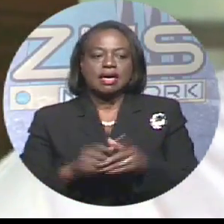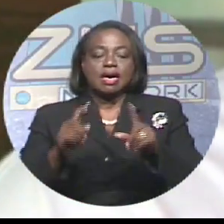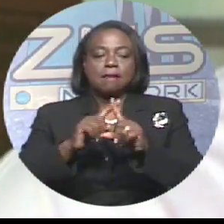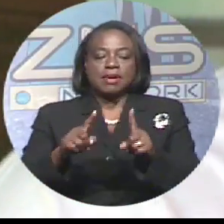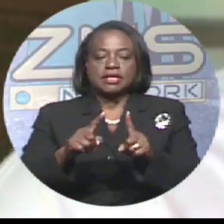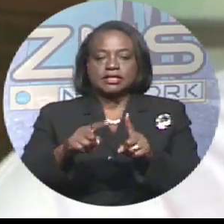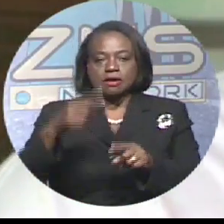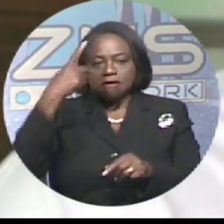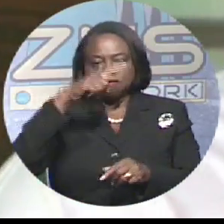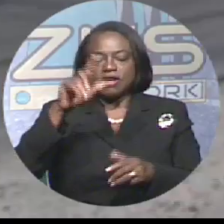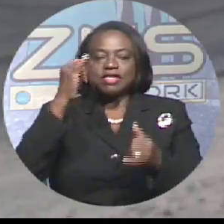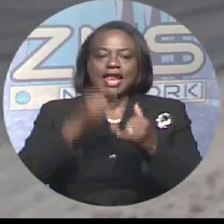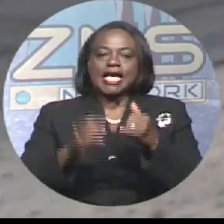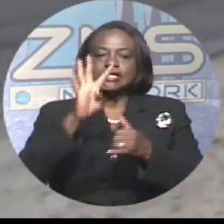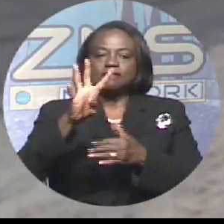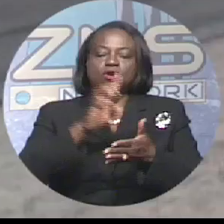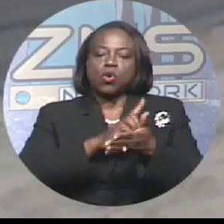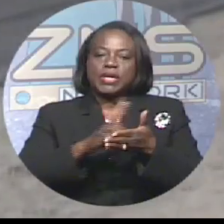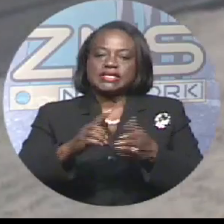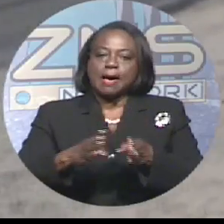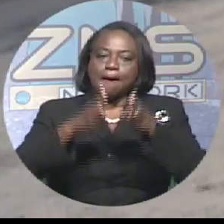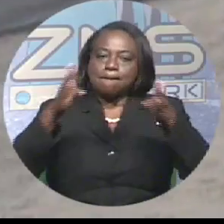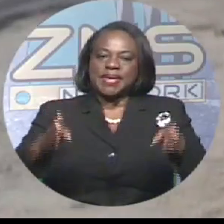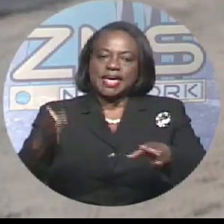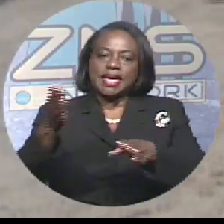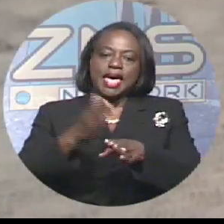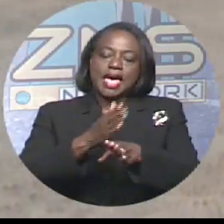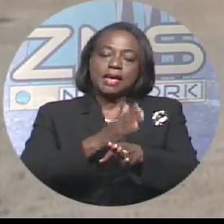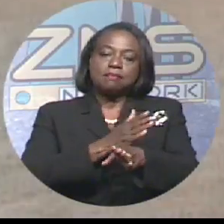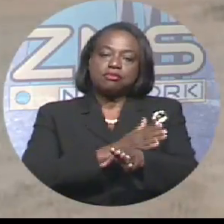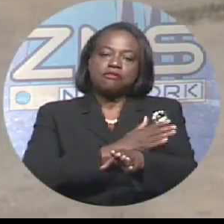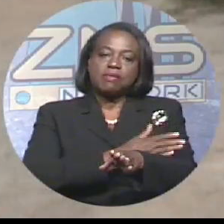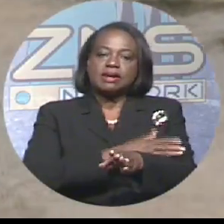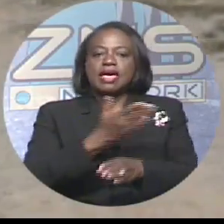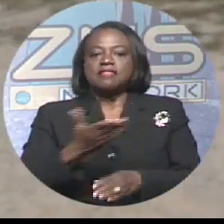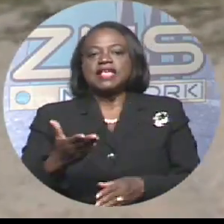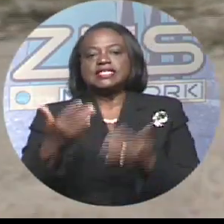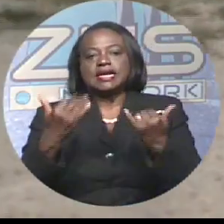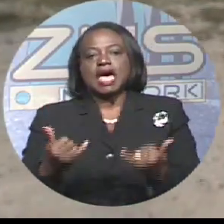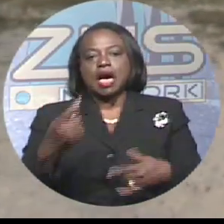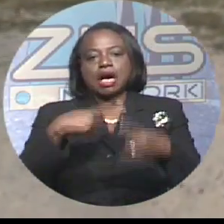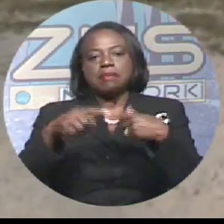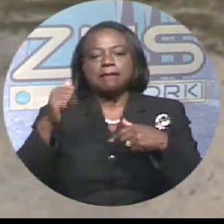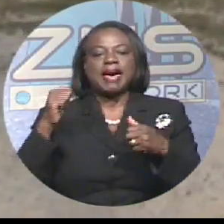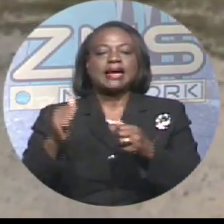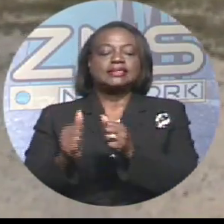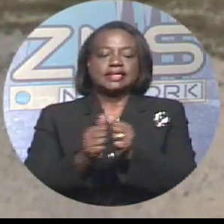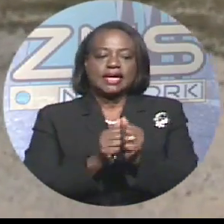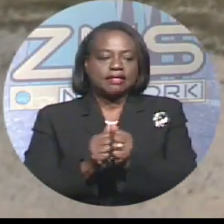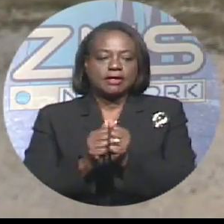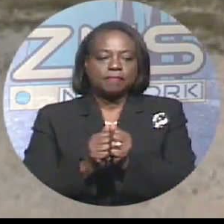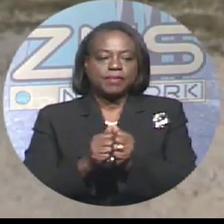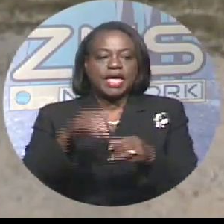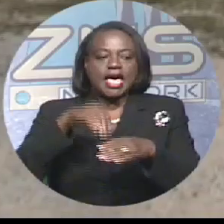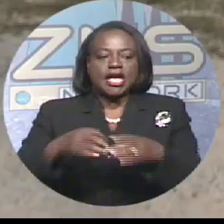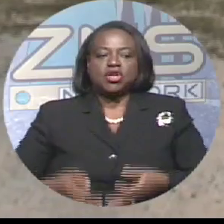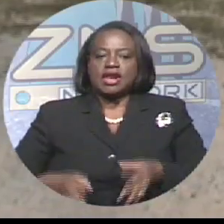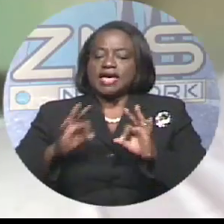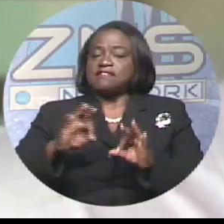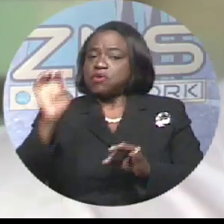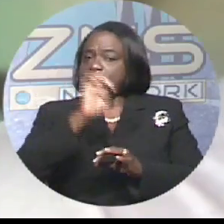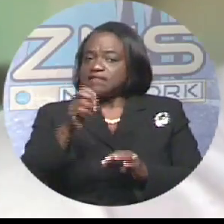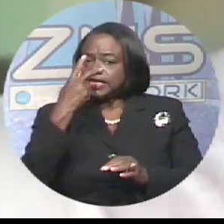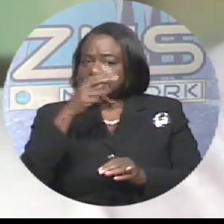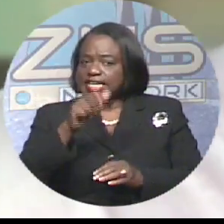for the last 4 weeks, I saw a big improvement as far as things coming back together. In your lifetime, have you ever witnessed something like that?